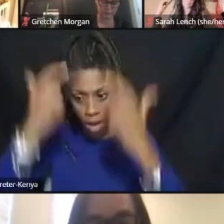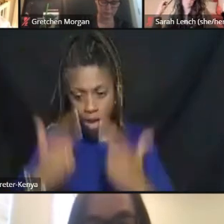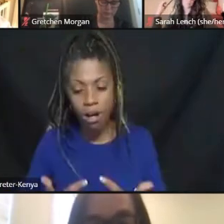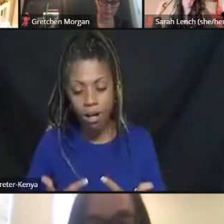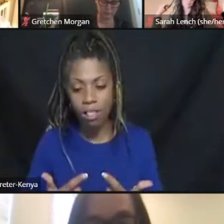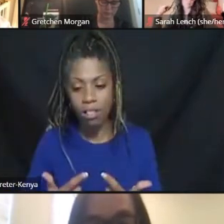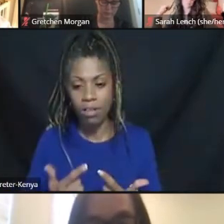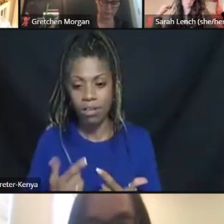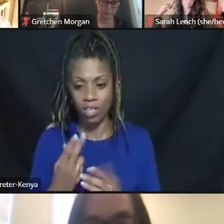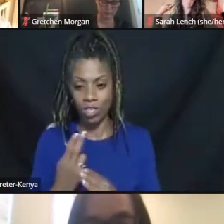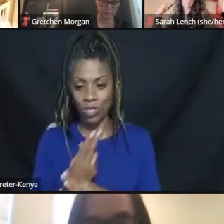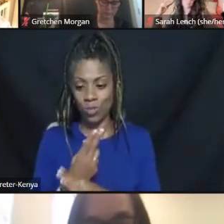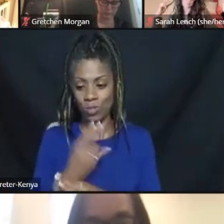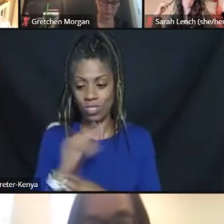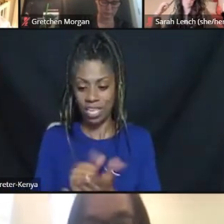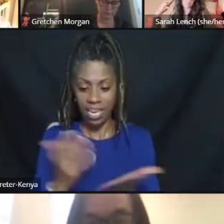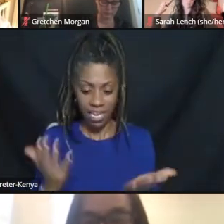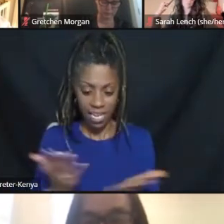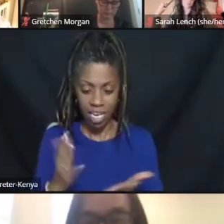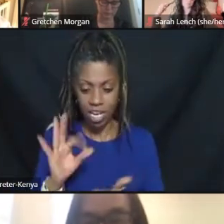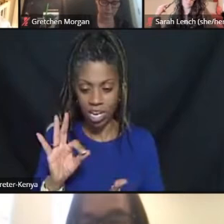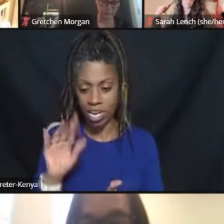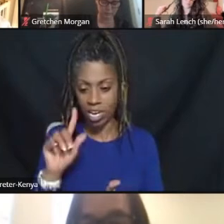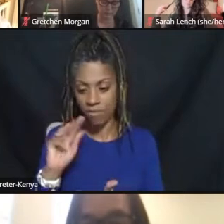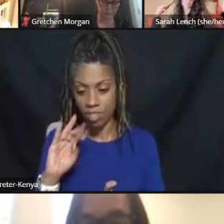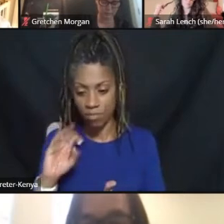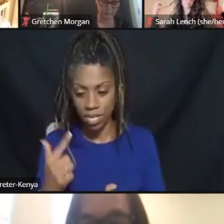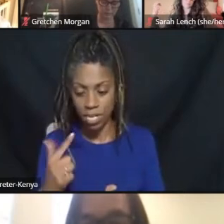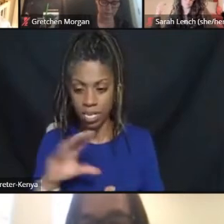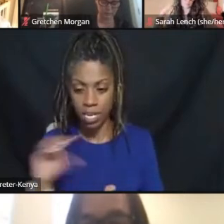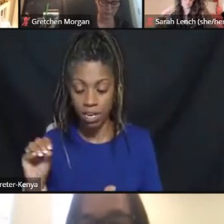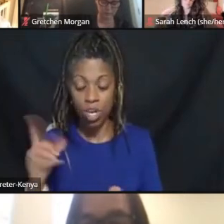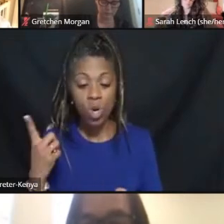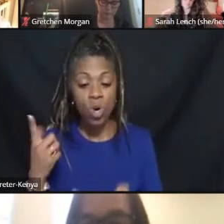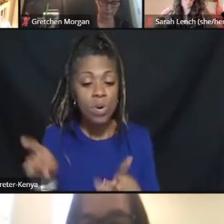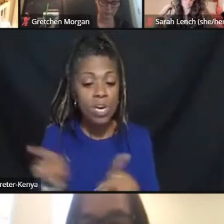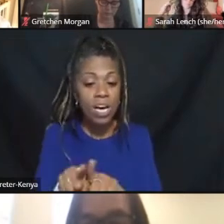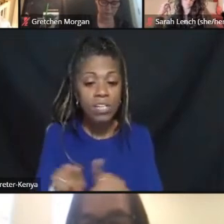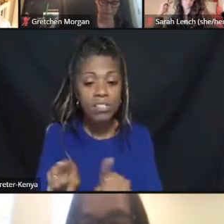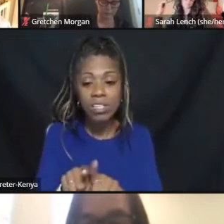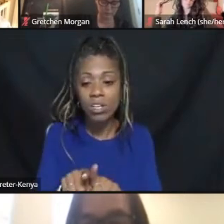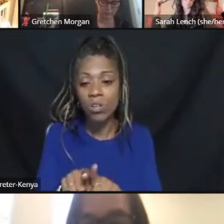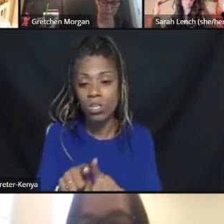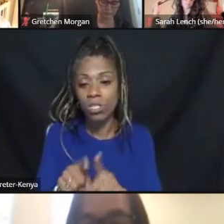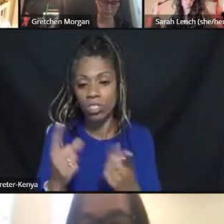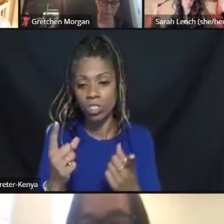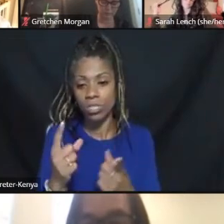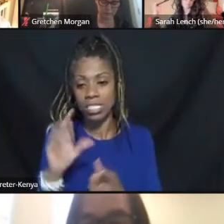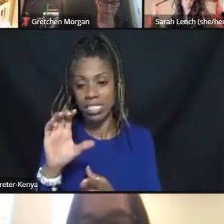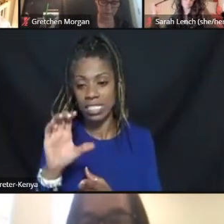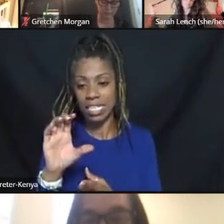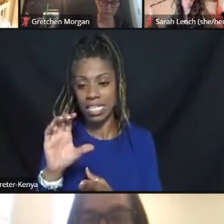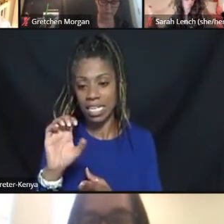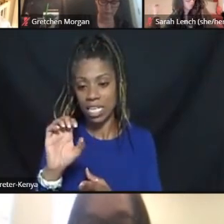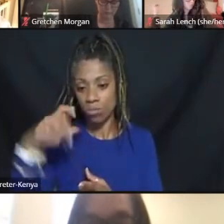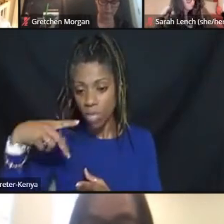Countyans. So we adjusted our CEP to mimic the common language of our graduate profile